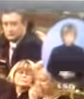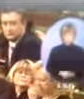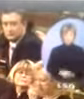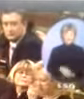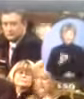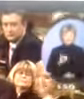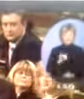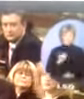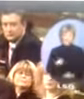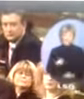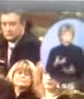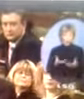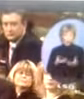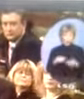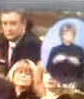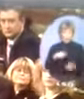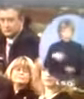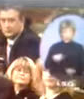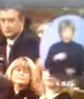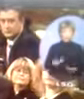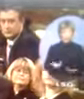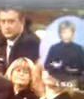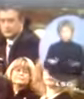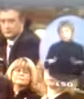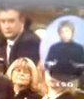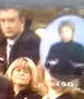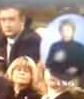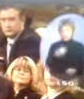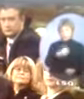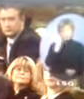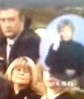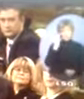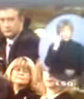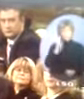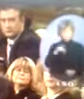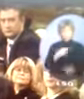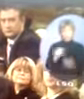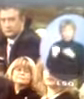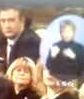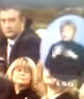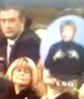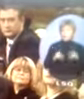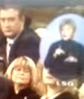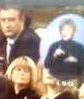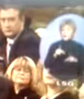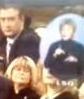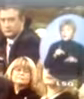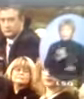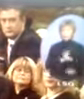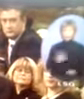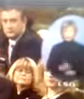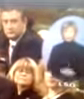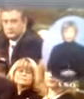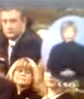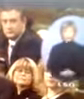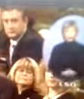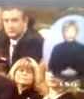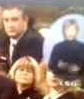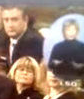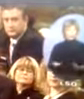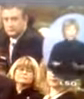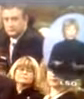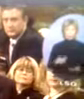Mr. Speaker, they know that they have to get a mandate from the people of Canada, and you can't tinker with the House rules to work around that reality.